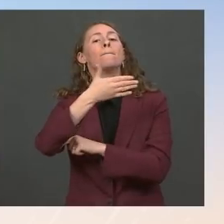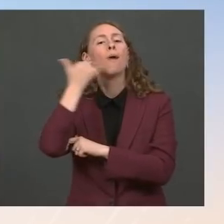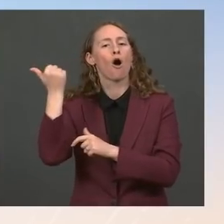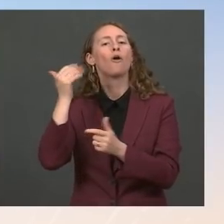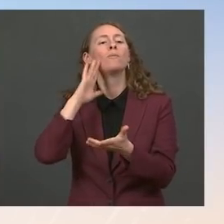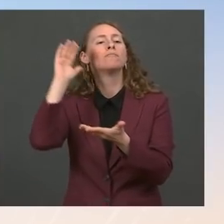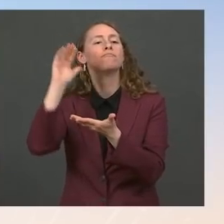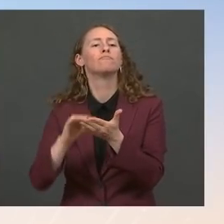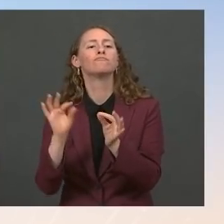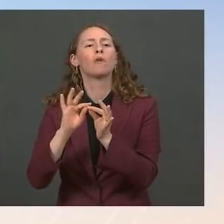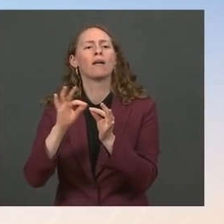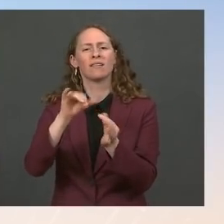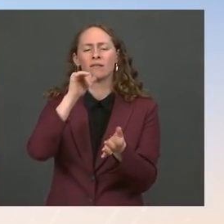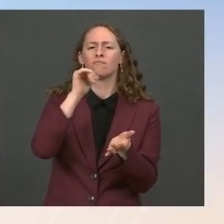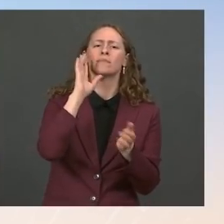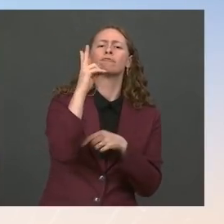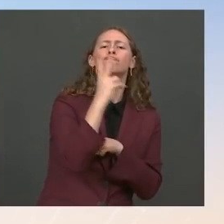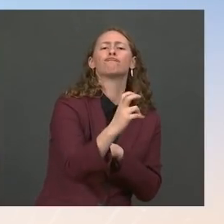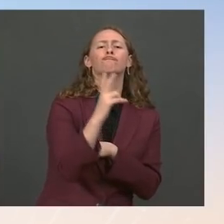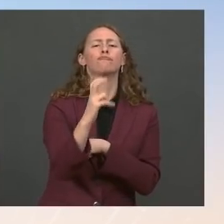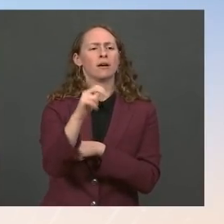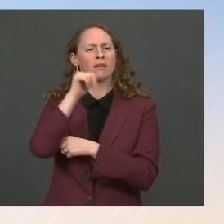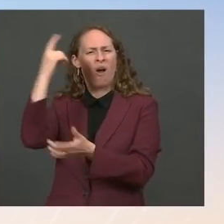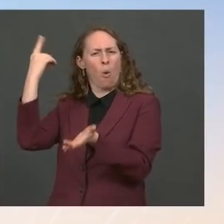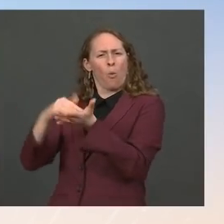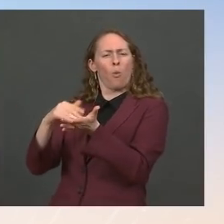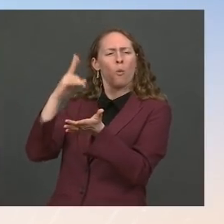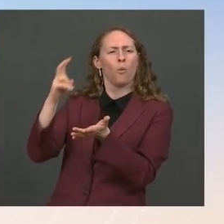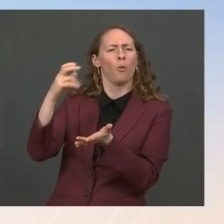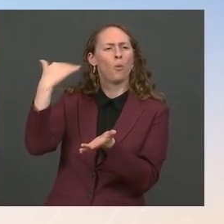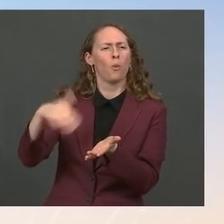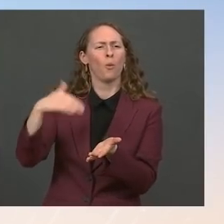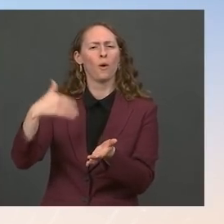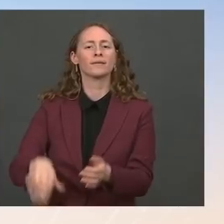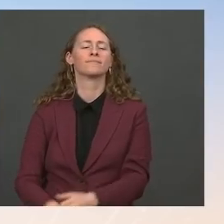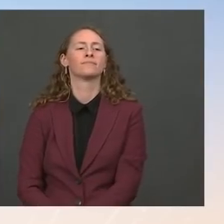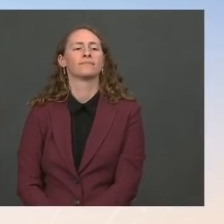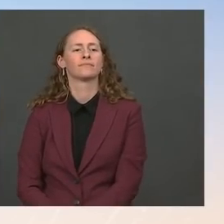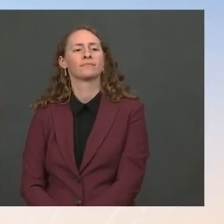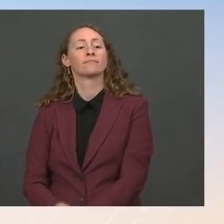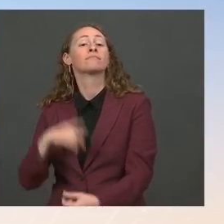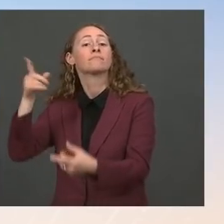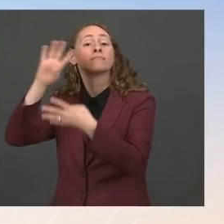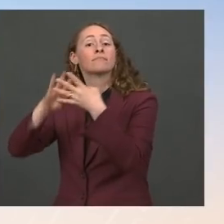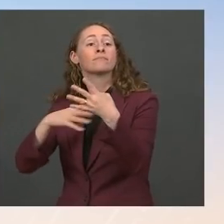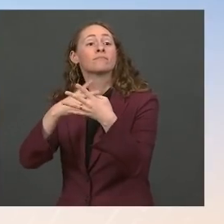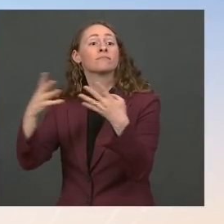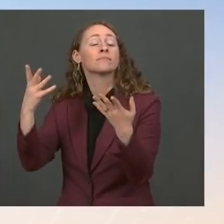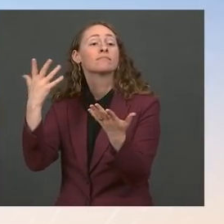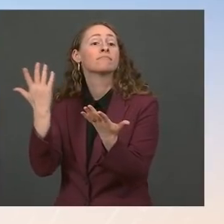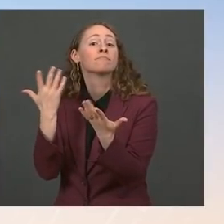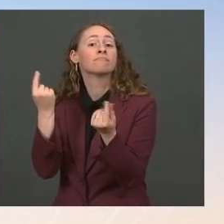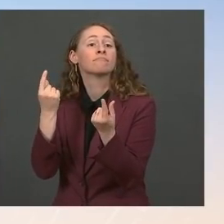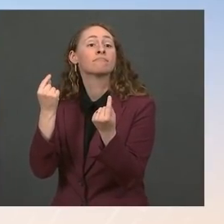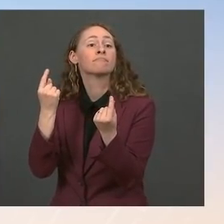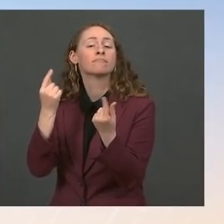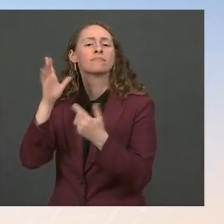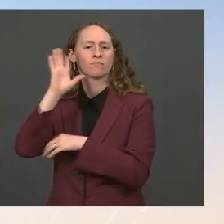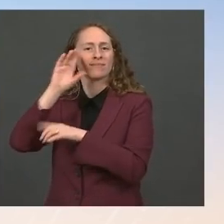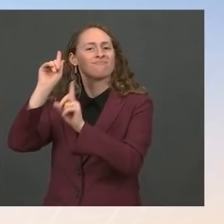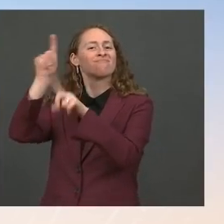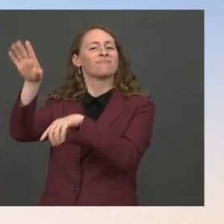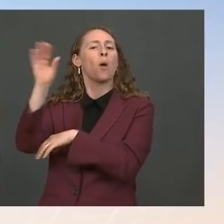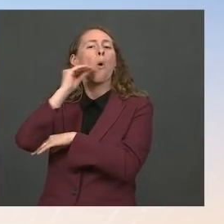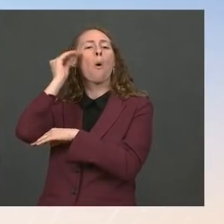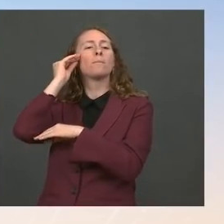wanted to give you a brief preview of the President's trip tomorrow. Tomorrow, he's traveling to his hometown, or one of his hometowns, I guess, of Scranton,